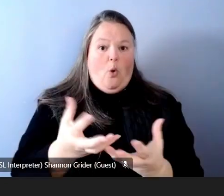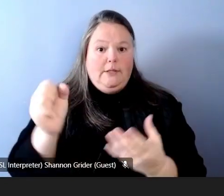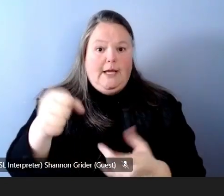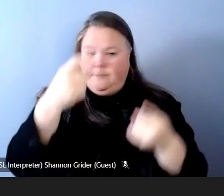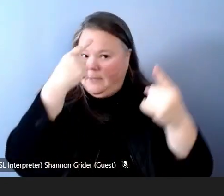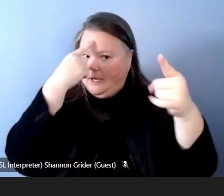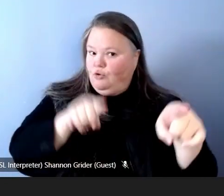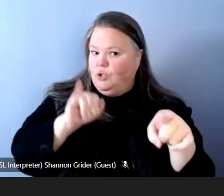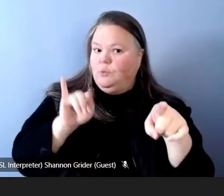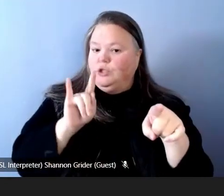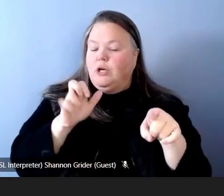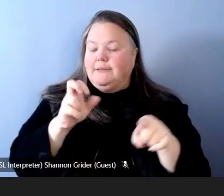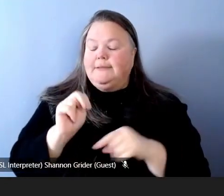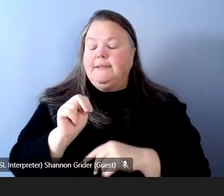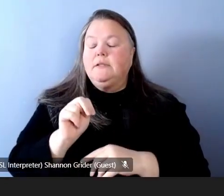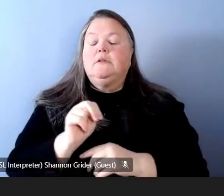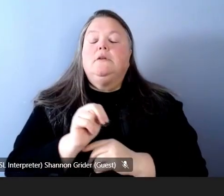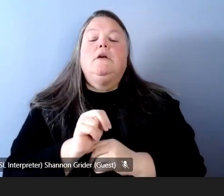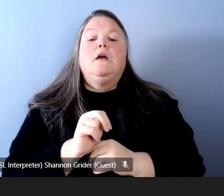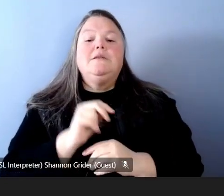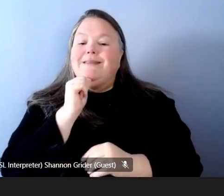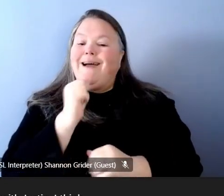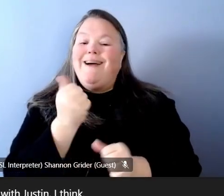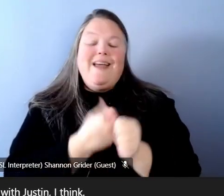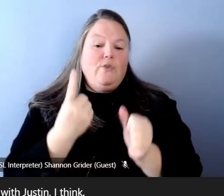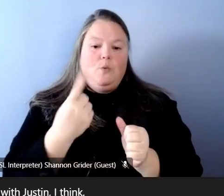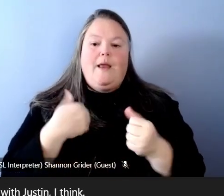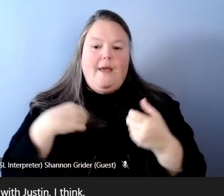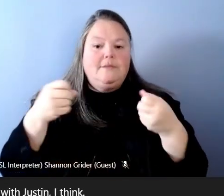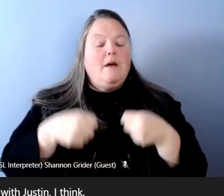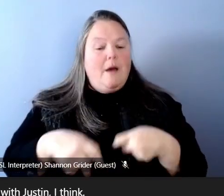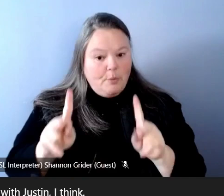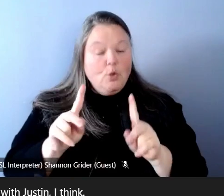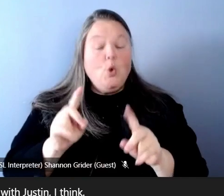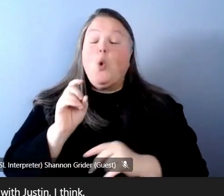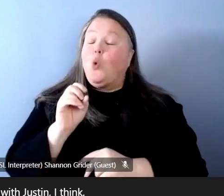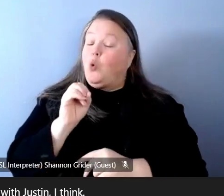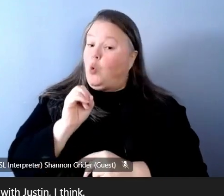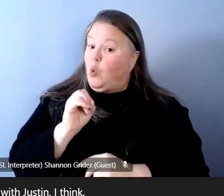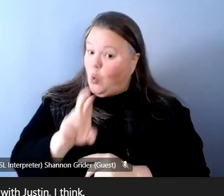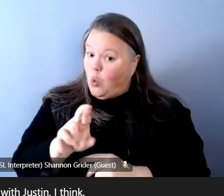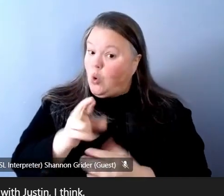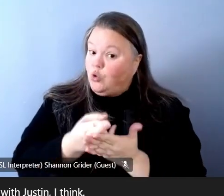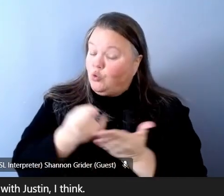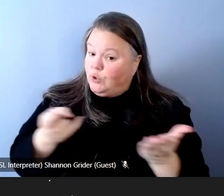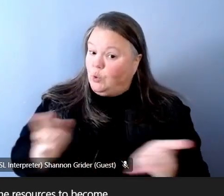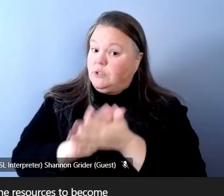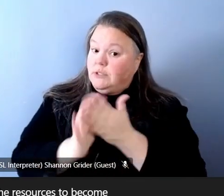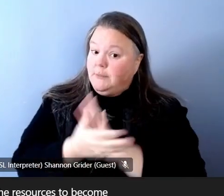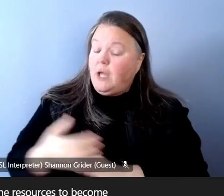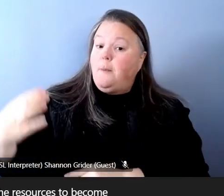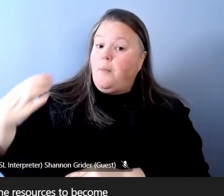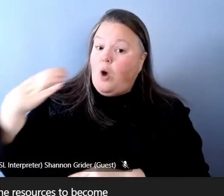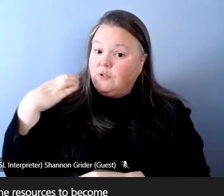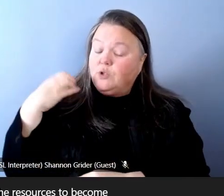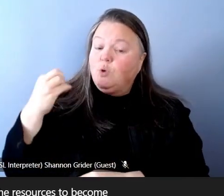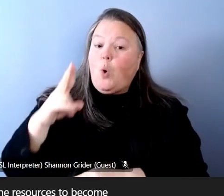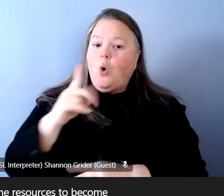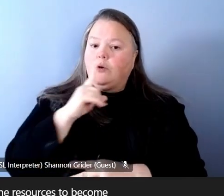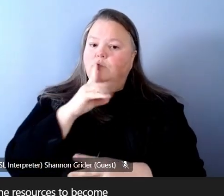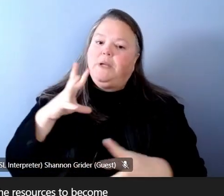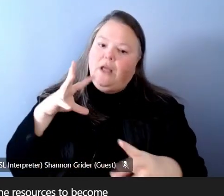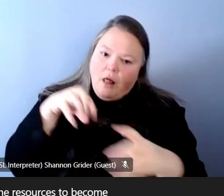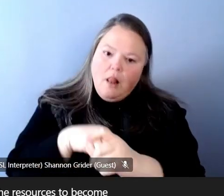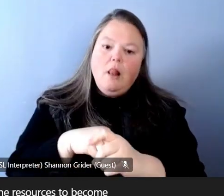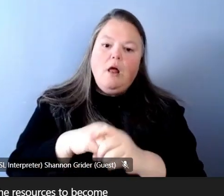Justin. I think not everybody has the opportunity nor the resources to become those officers or get highly involved